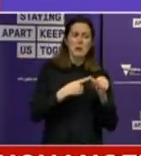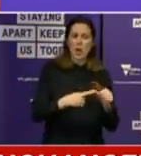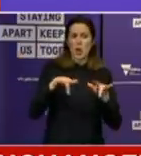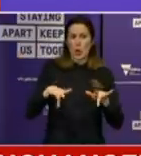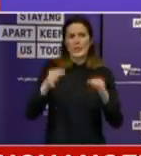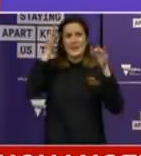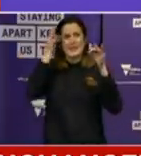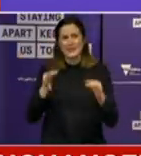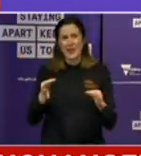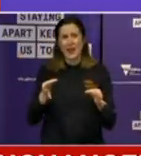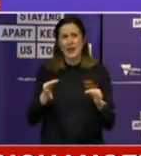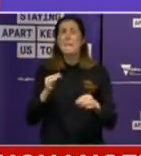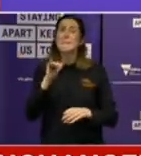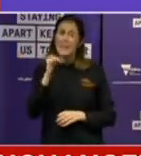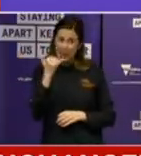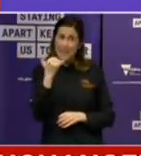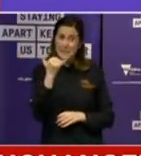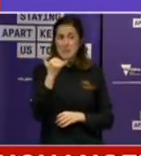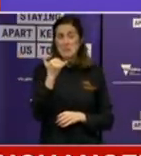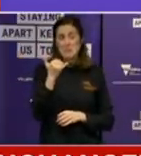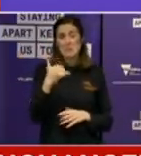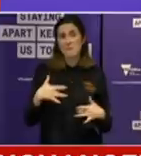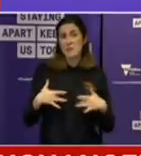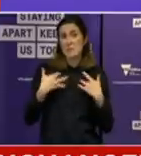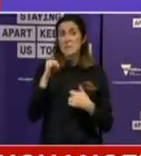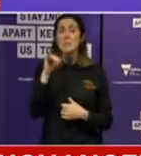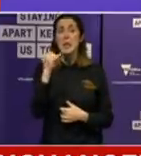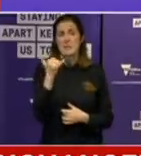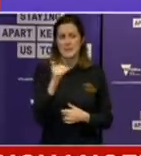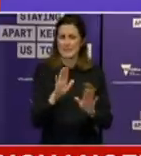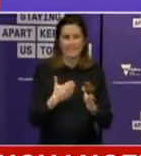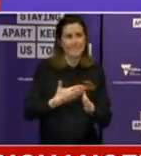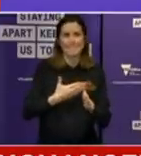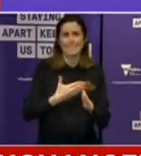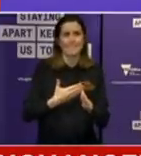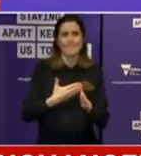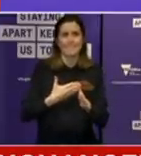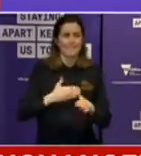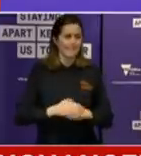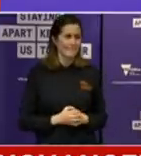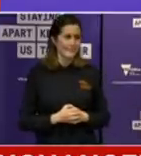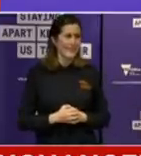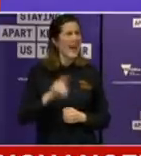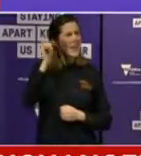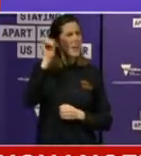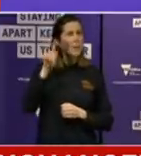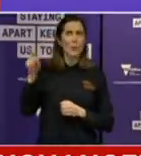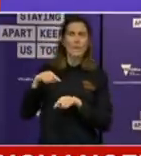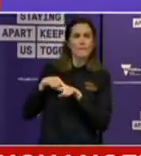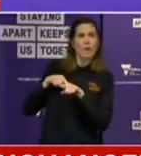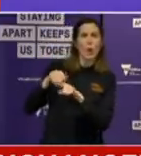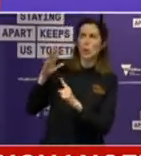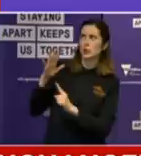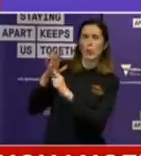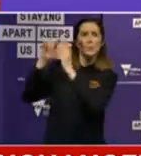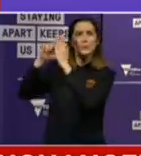But the other point to make here as well is we've got a process going on at the moment to give us findings, to give us advice, and we would want the